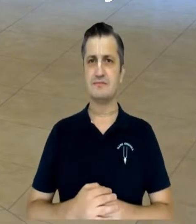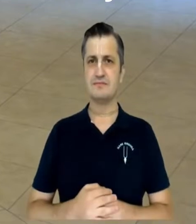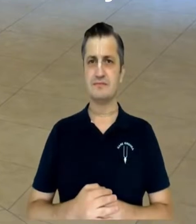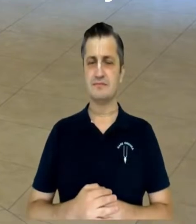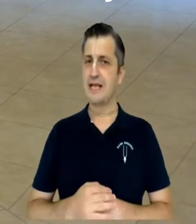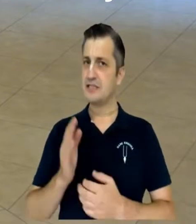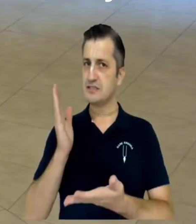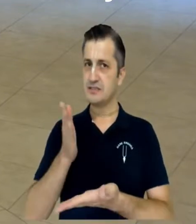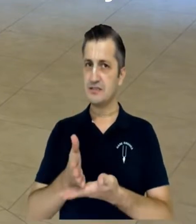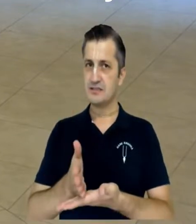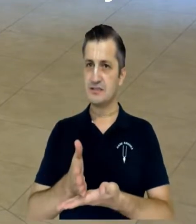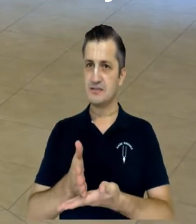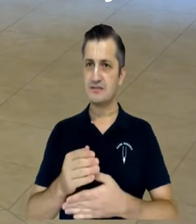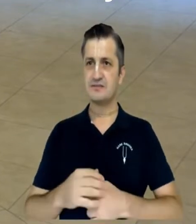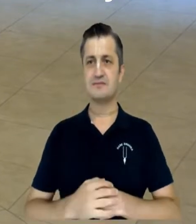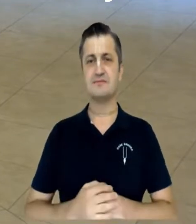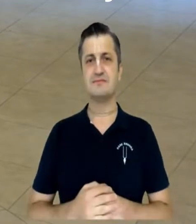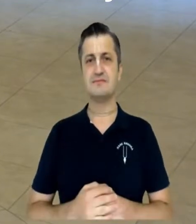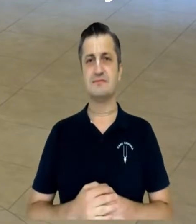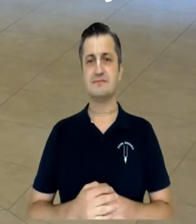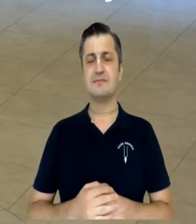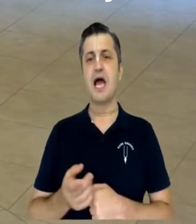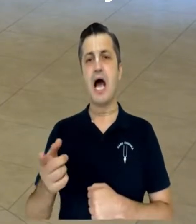certainly. Cha, and.